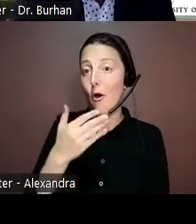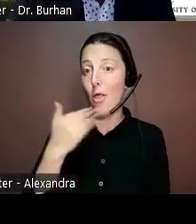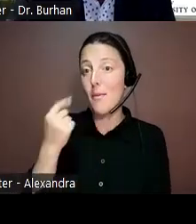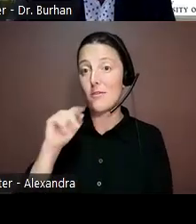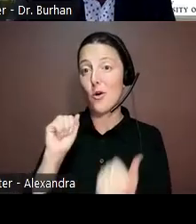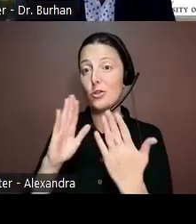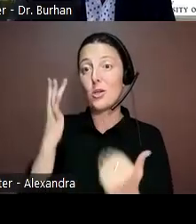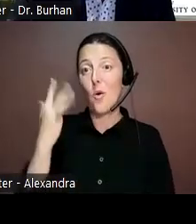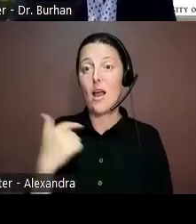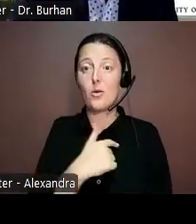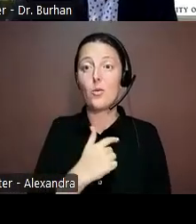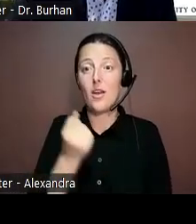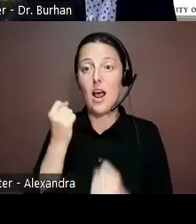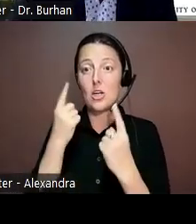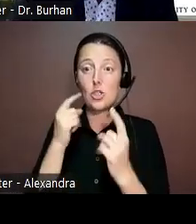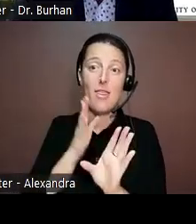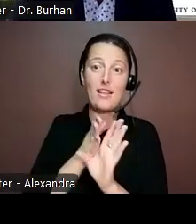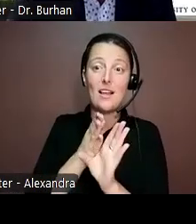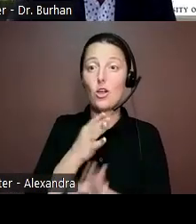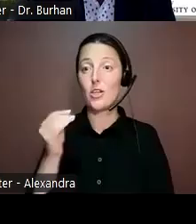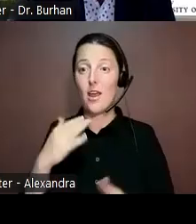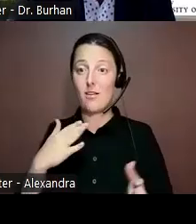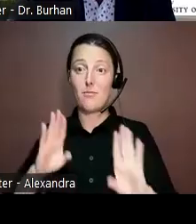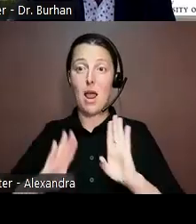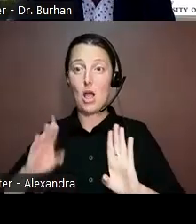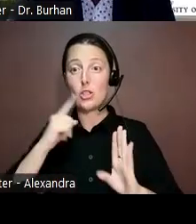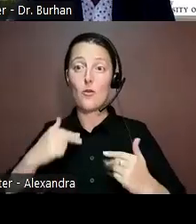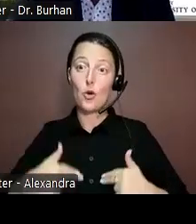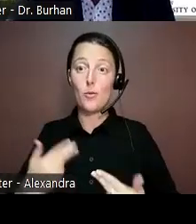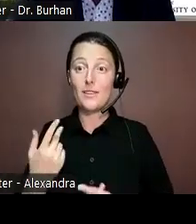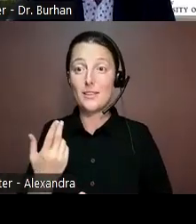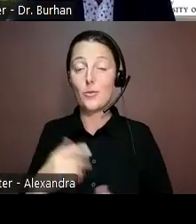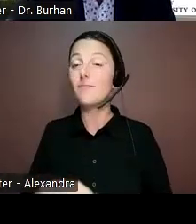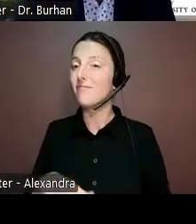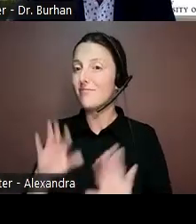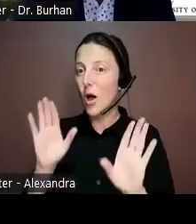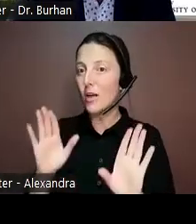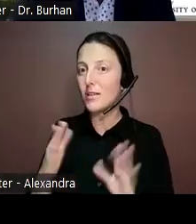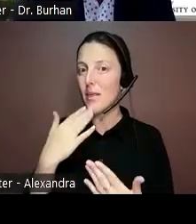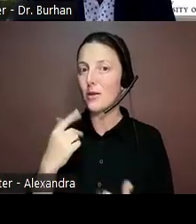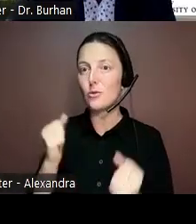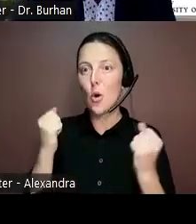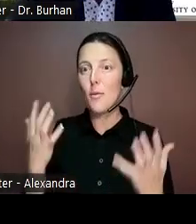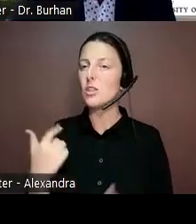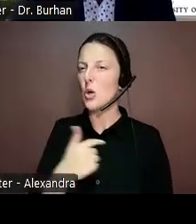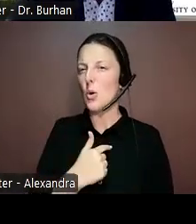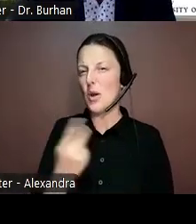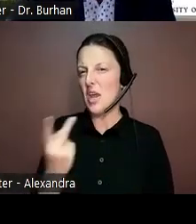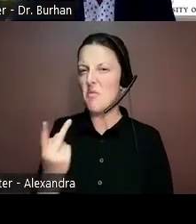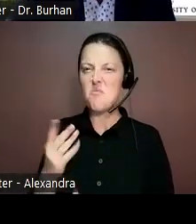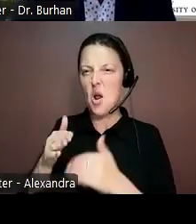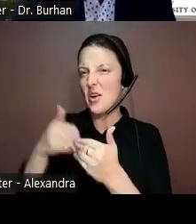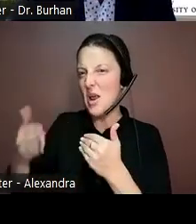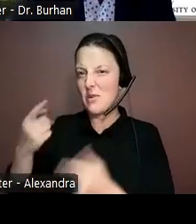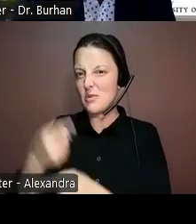of the psychology and biology of humans. Excellent. Thank you so much. We're basically neighbors, so a collaboration should be no big deal. Yeah, I'll tell you,